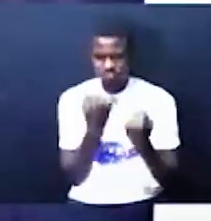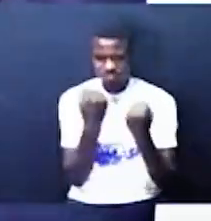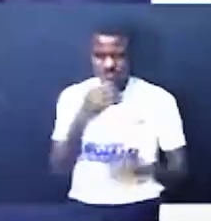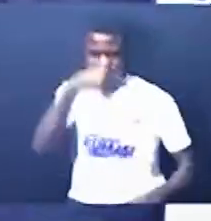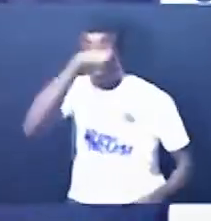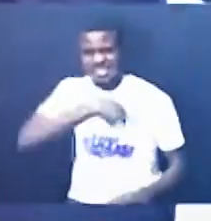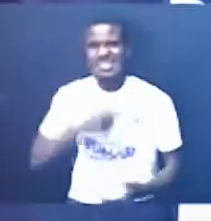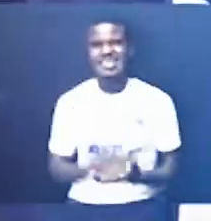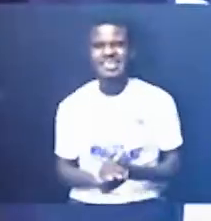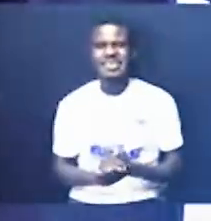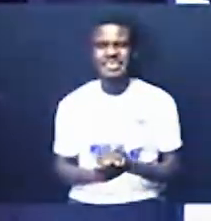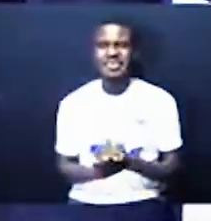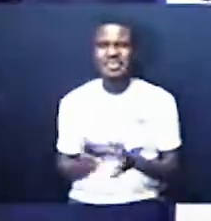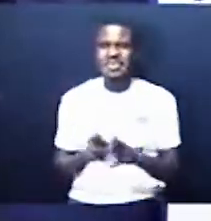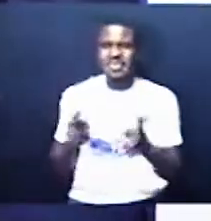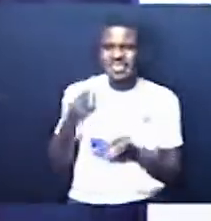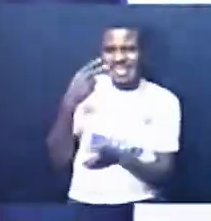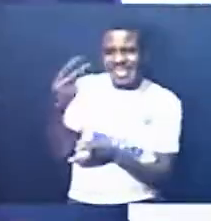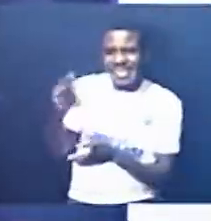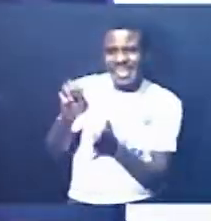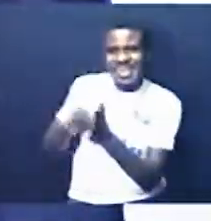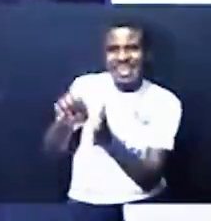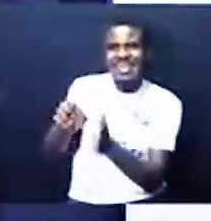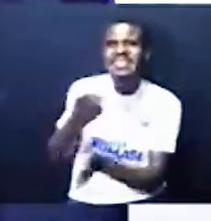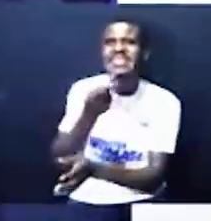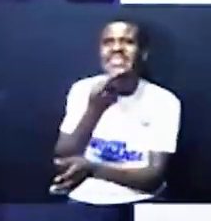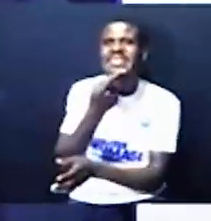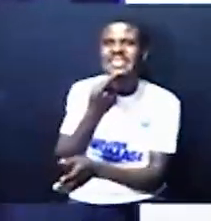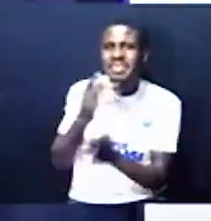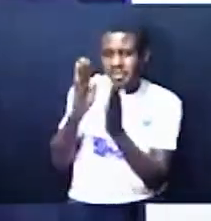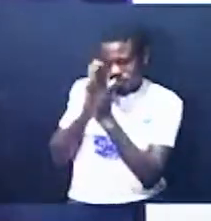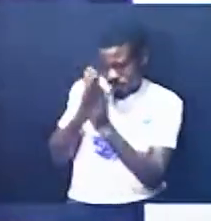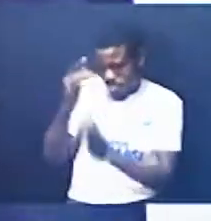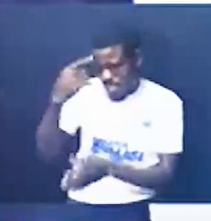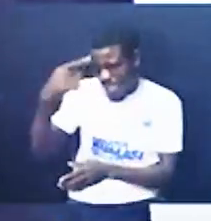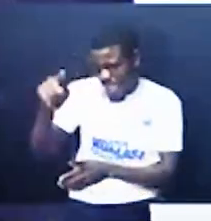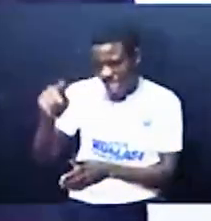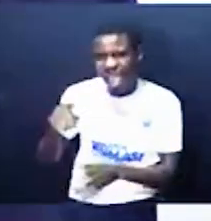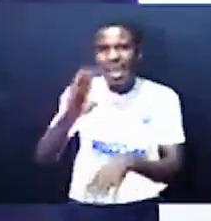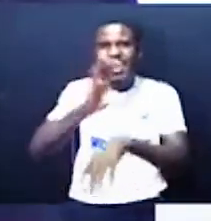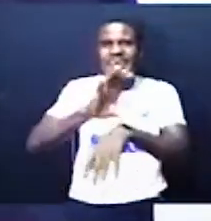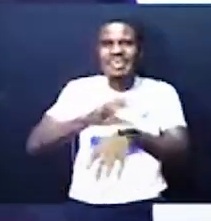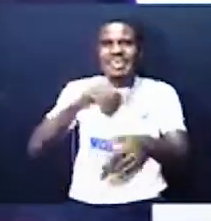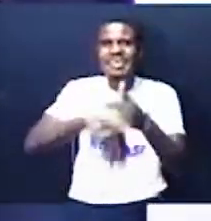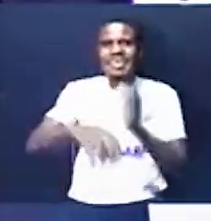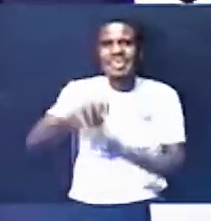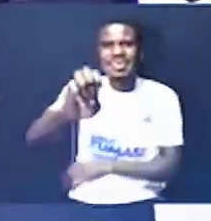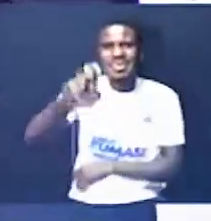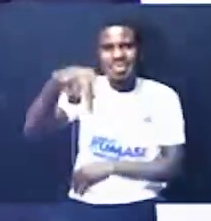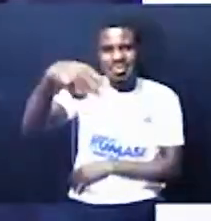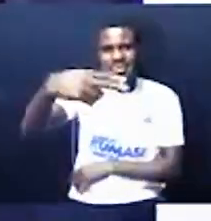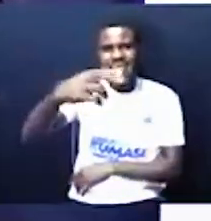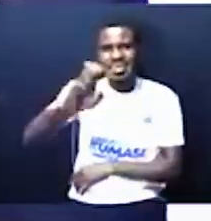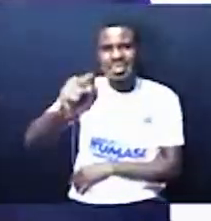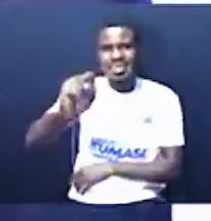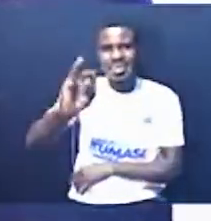So we saw Paul praying for the church in Ephesus. That